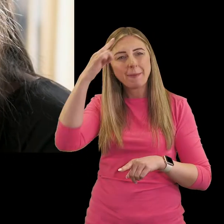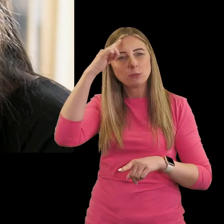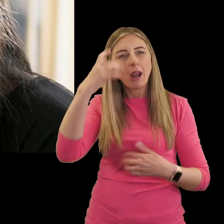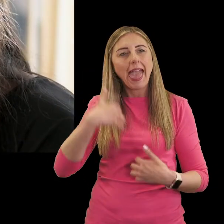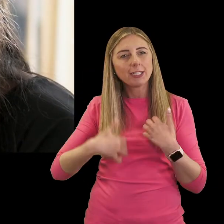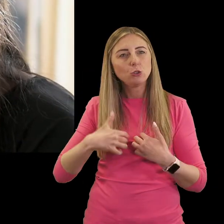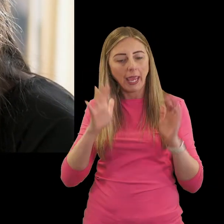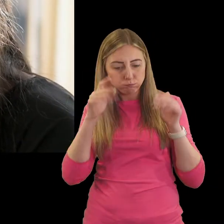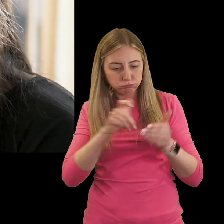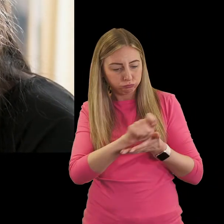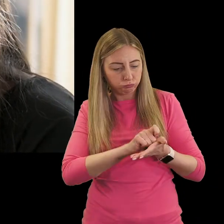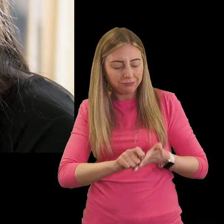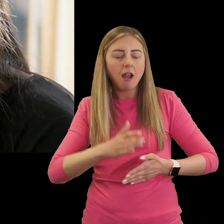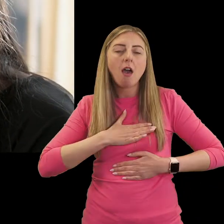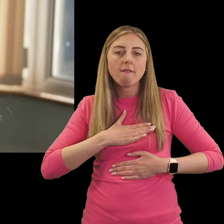again.